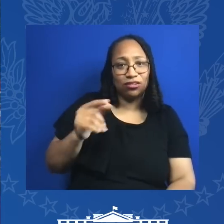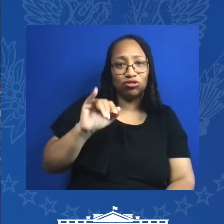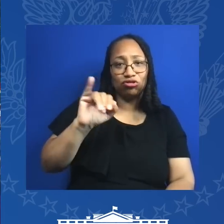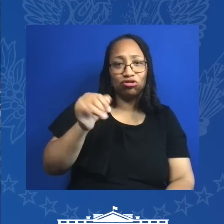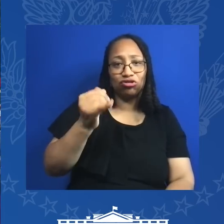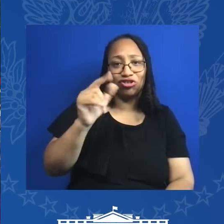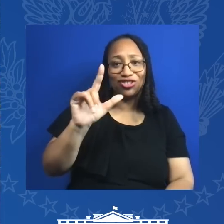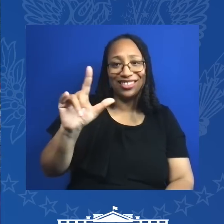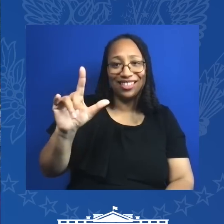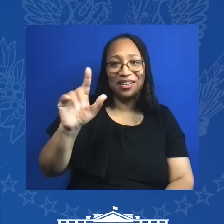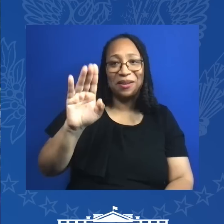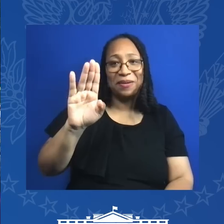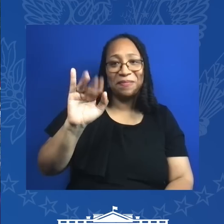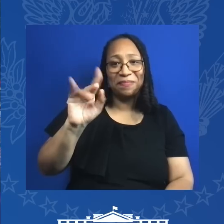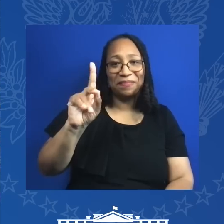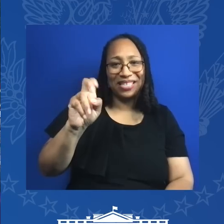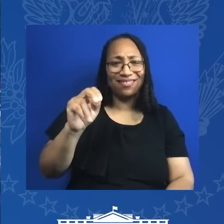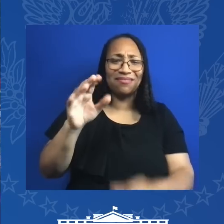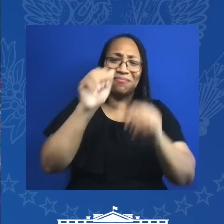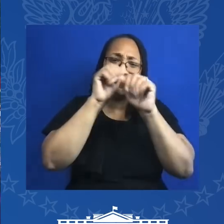our troops.